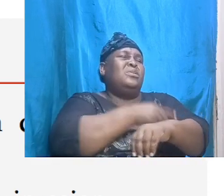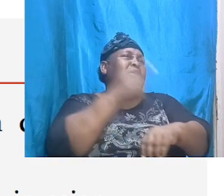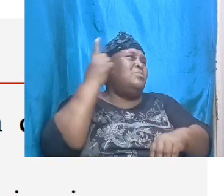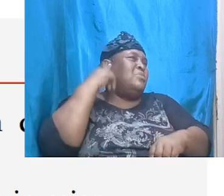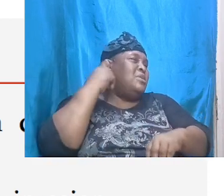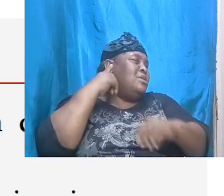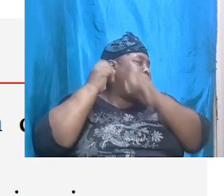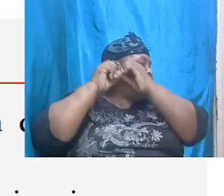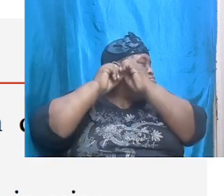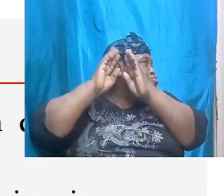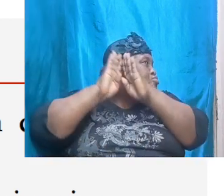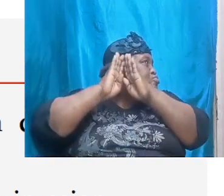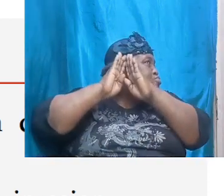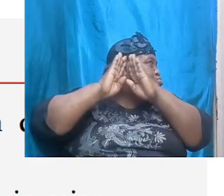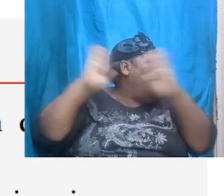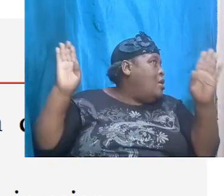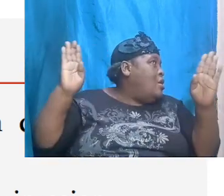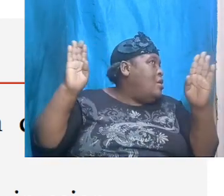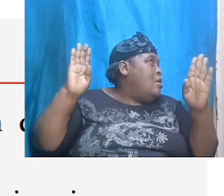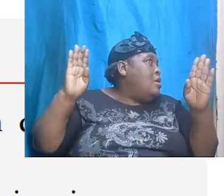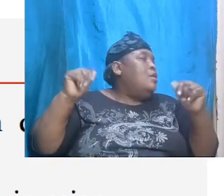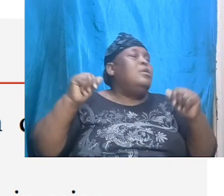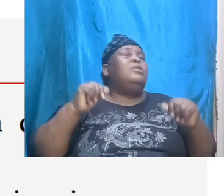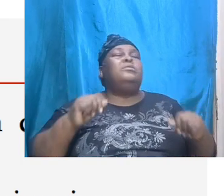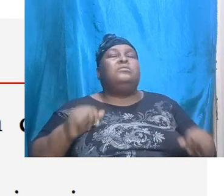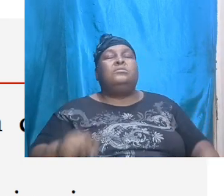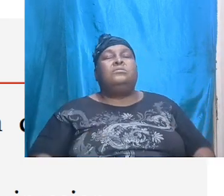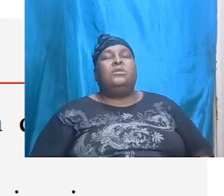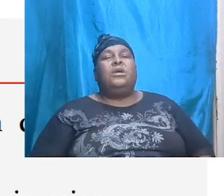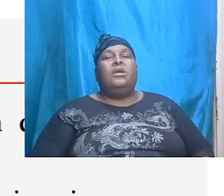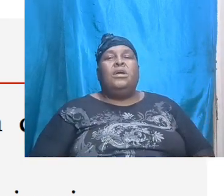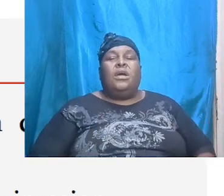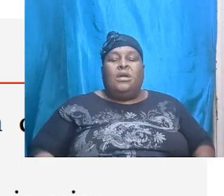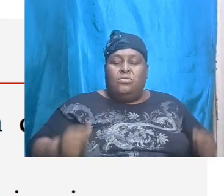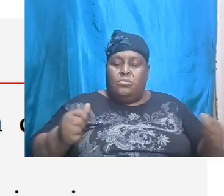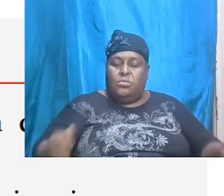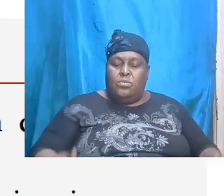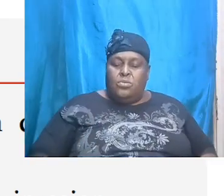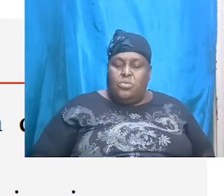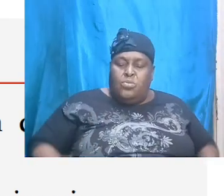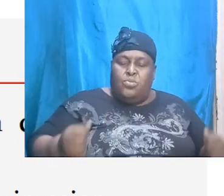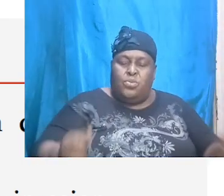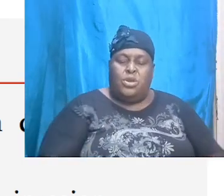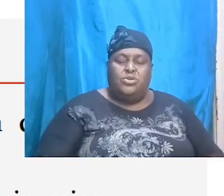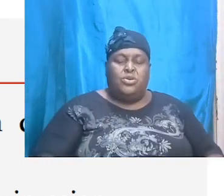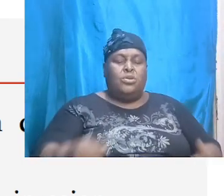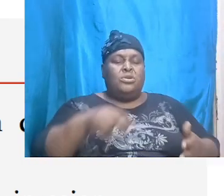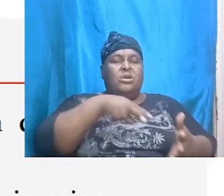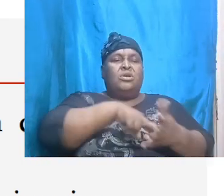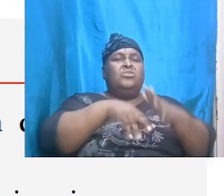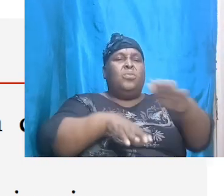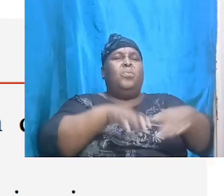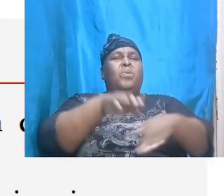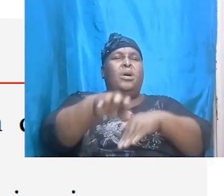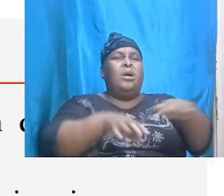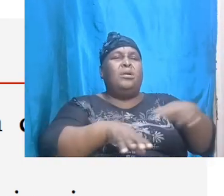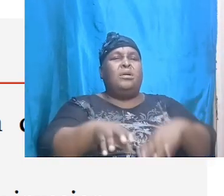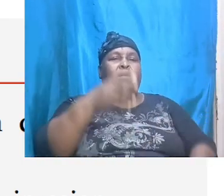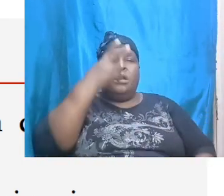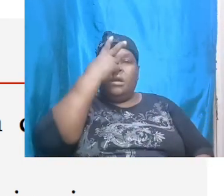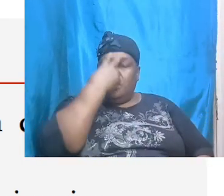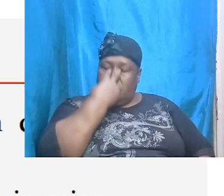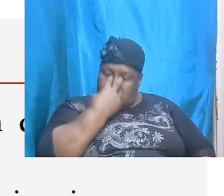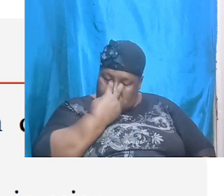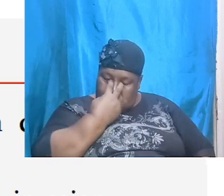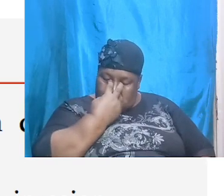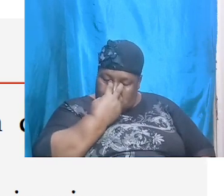Them are here. Amen. I would love to see, amen, that people who come into the house of God and they are blind, instantly their eyes